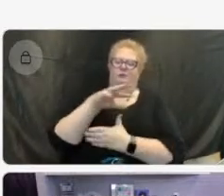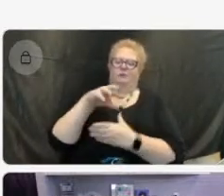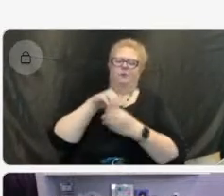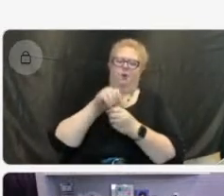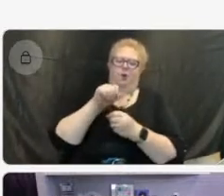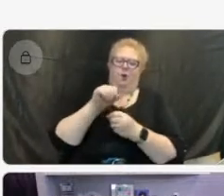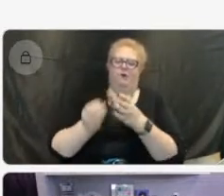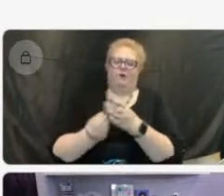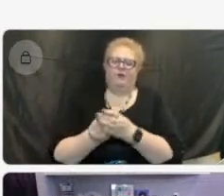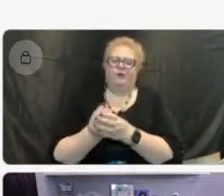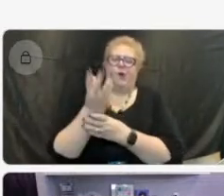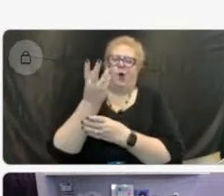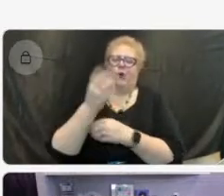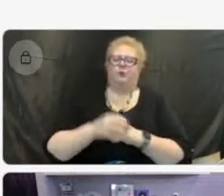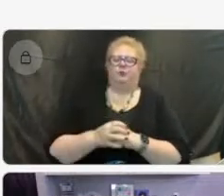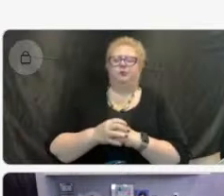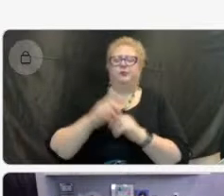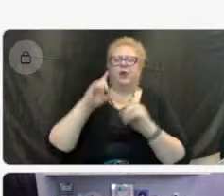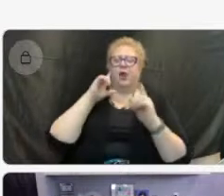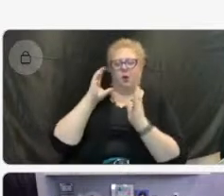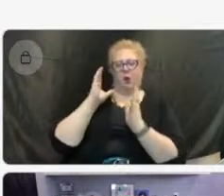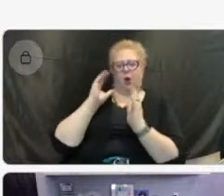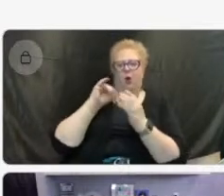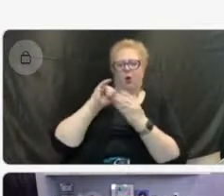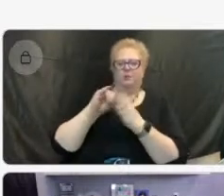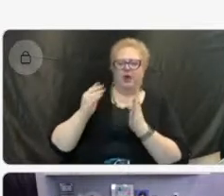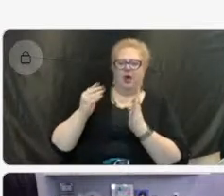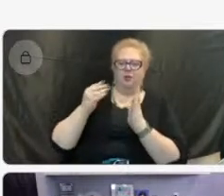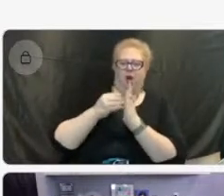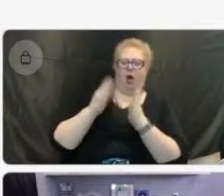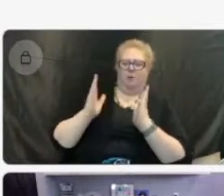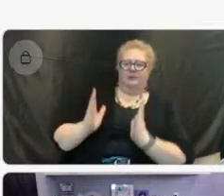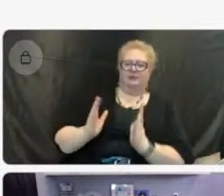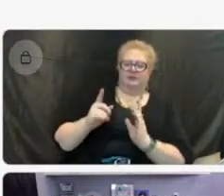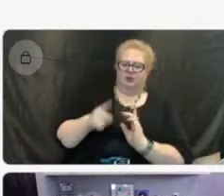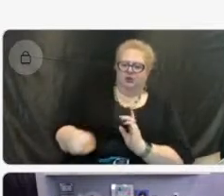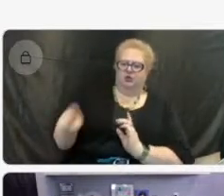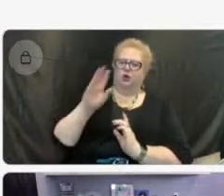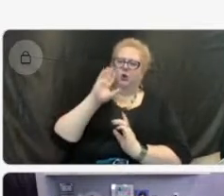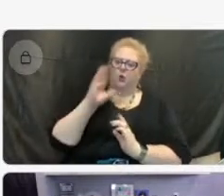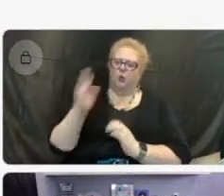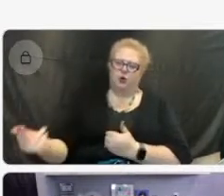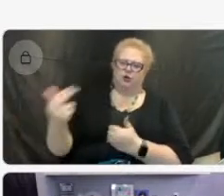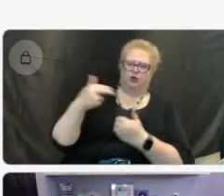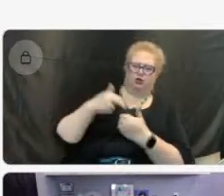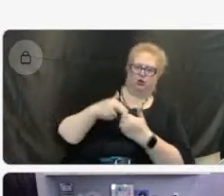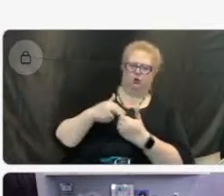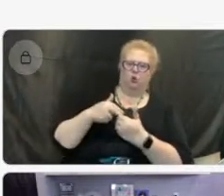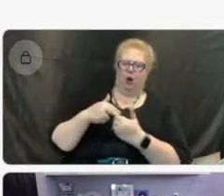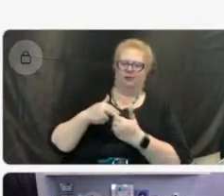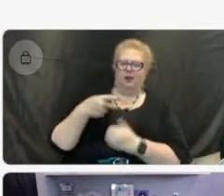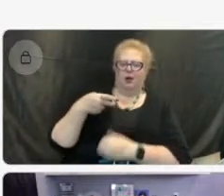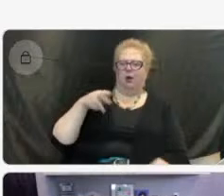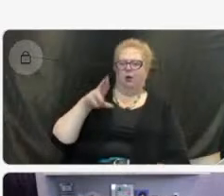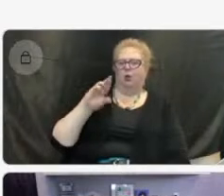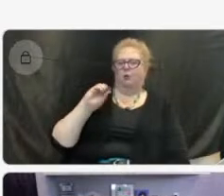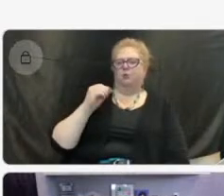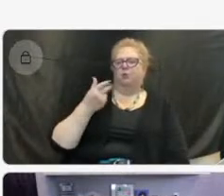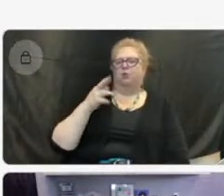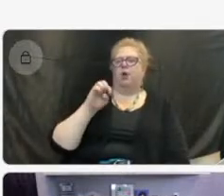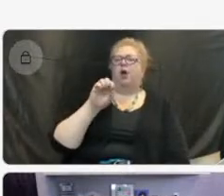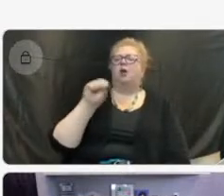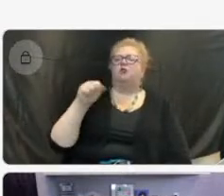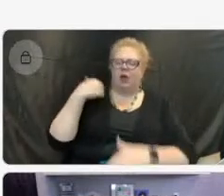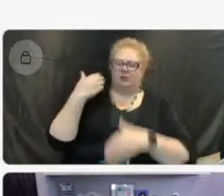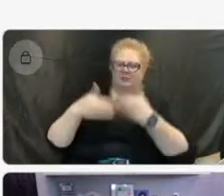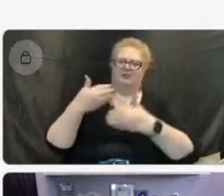the opposition would get on board with progress, because we have to progress as a